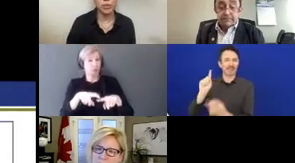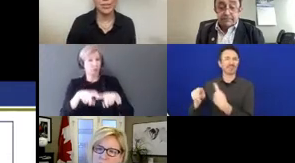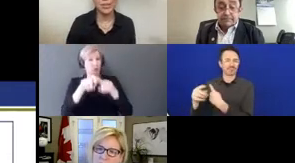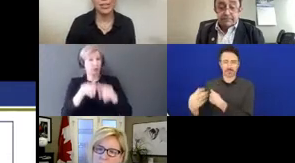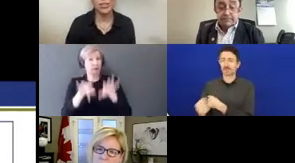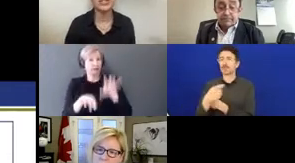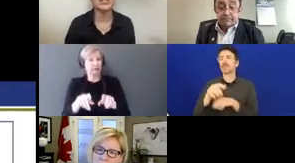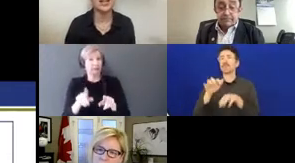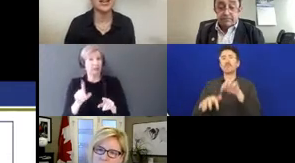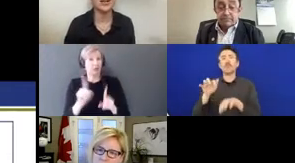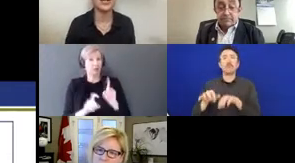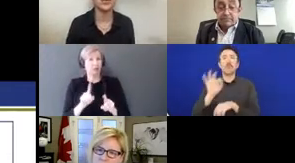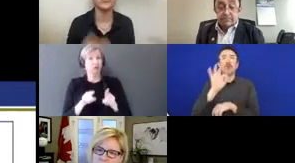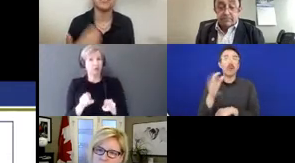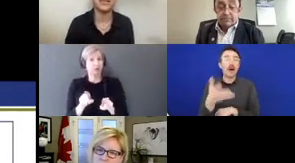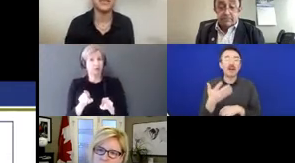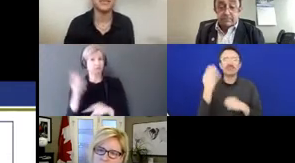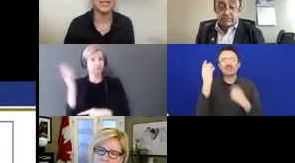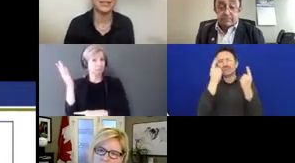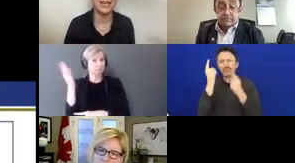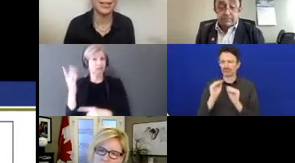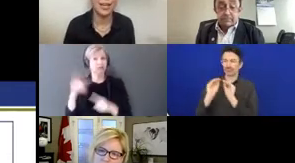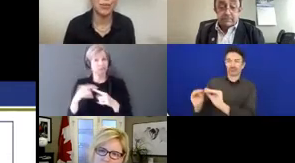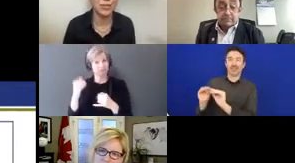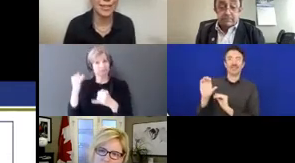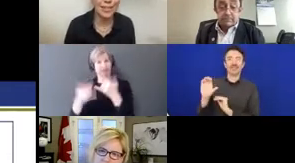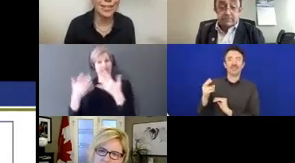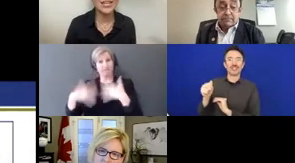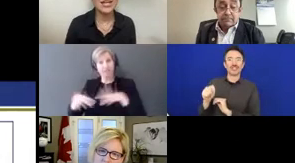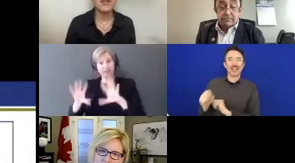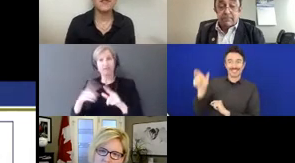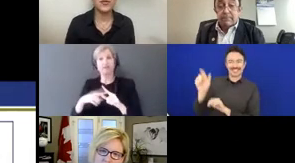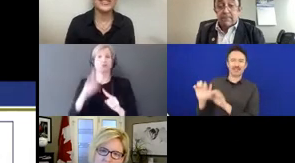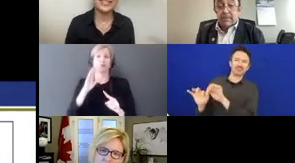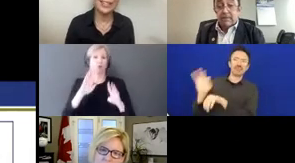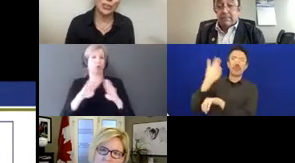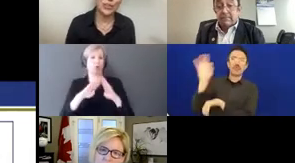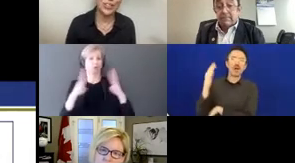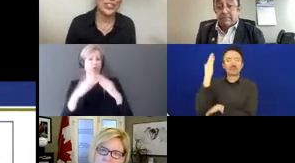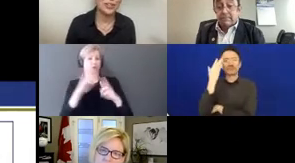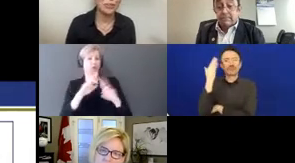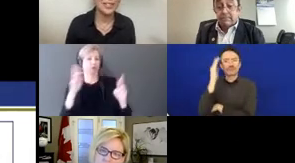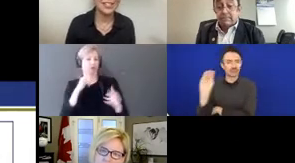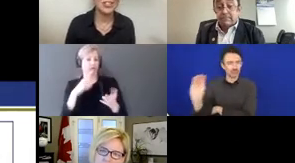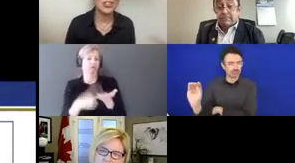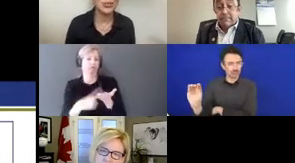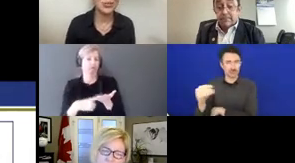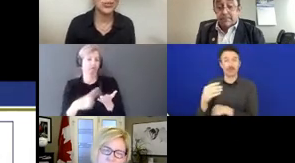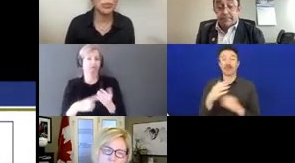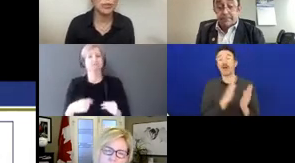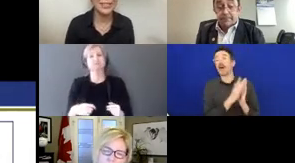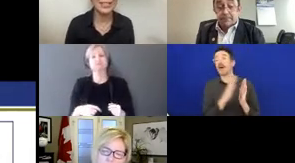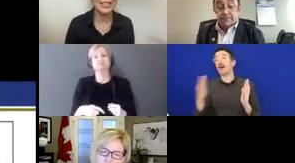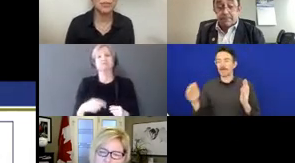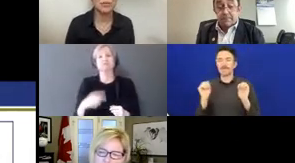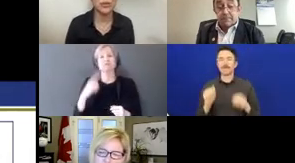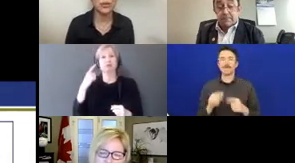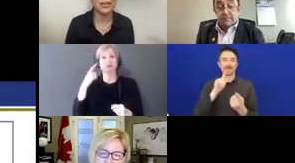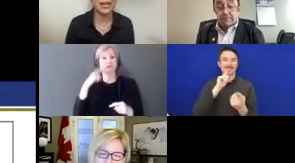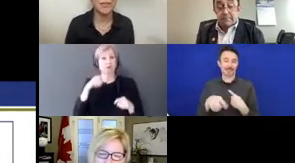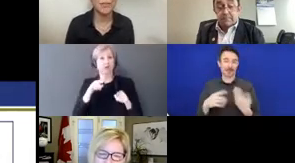the presentations, and we'll open the mics and cameras then. For the entire duration of the presentations, we ask you to please